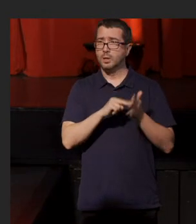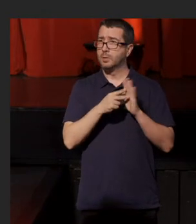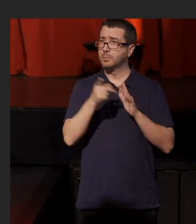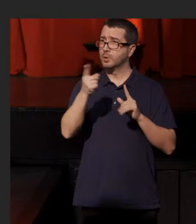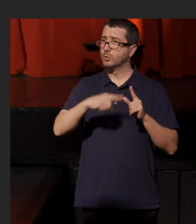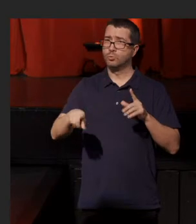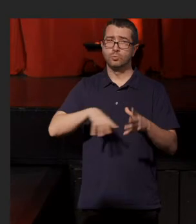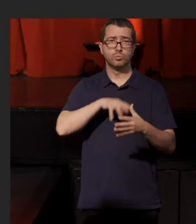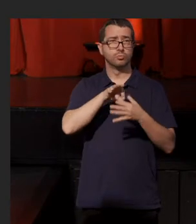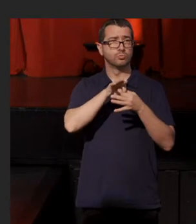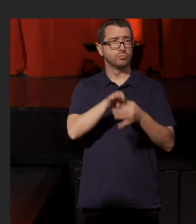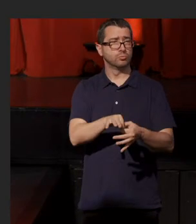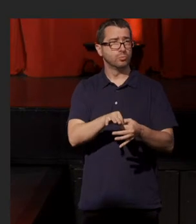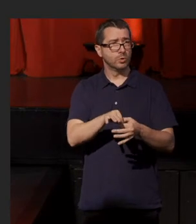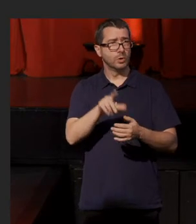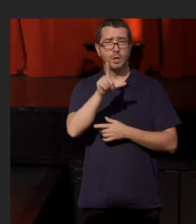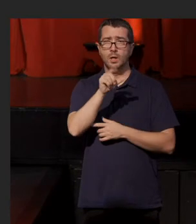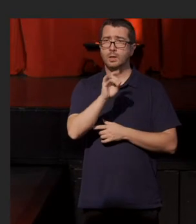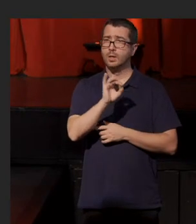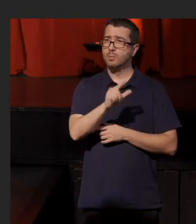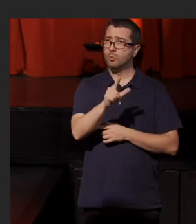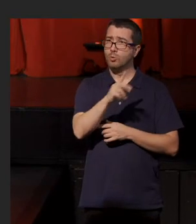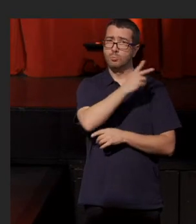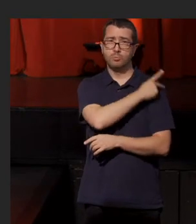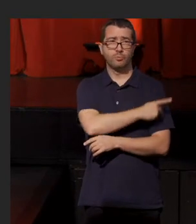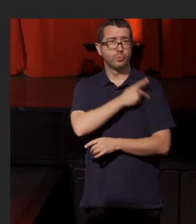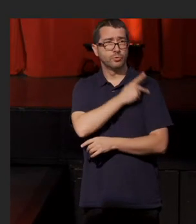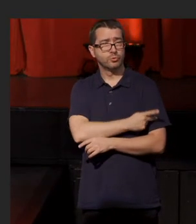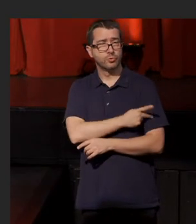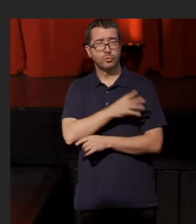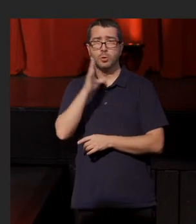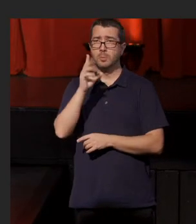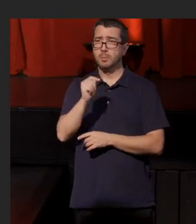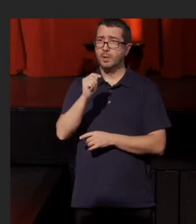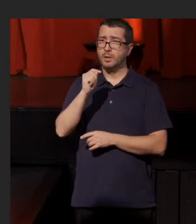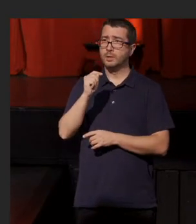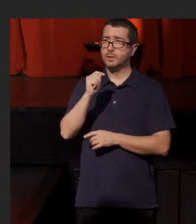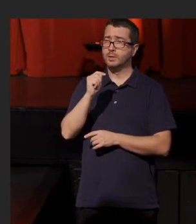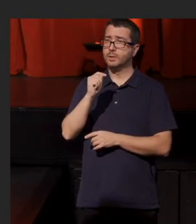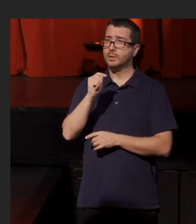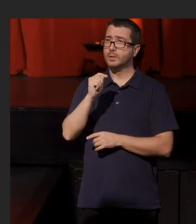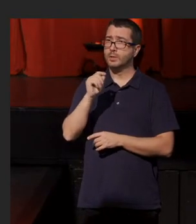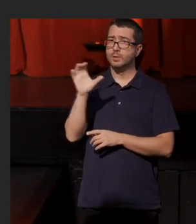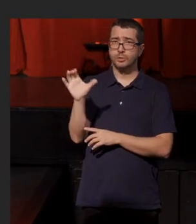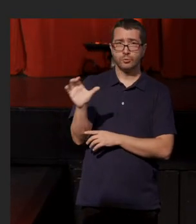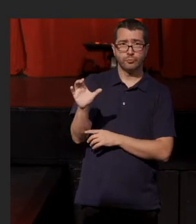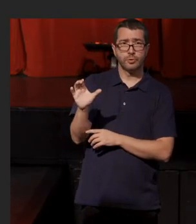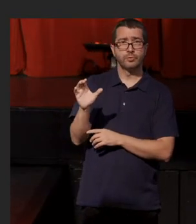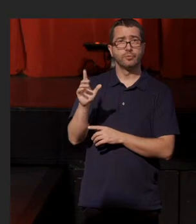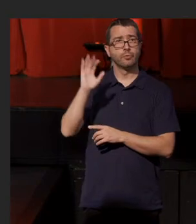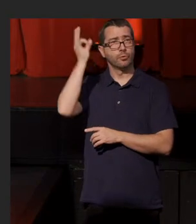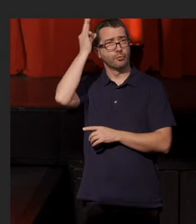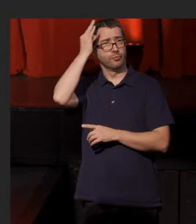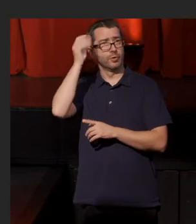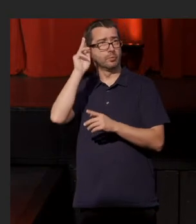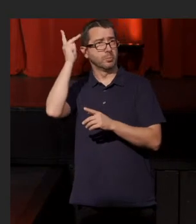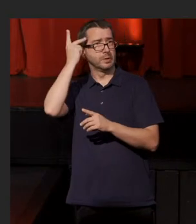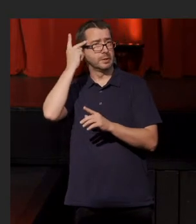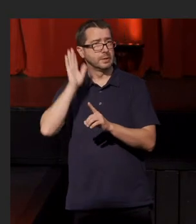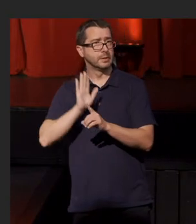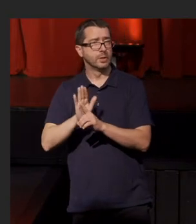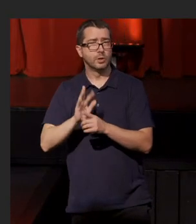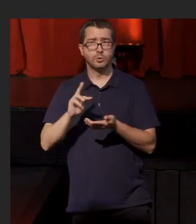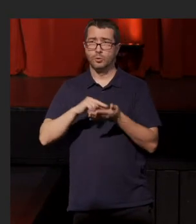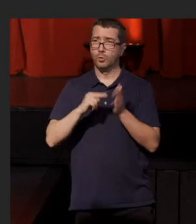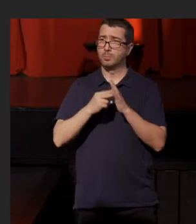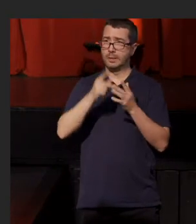affiliated with the Liberal Party provincially, but the Conservative Party federally. And that is not going to force you to have some sort of